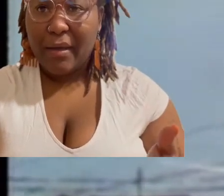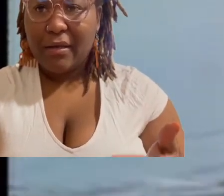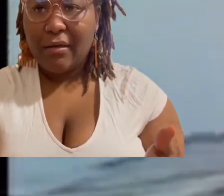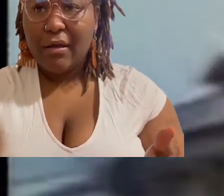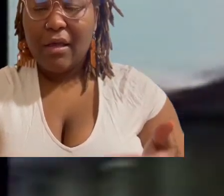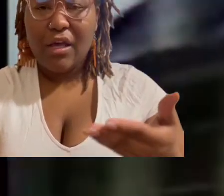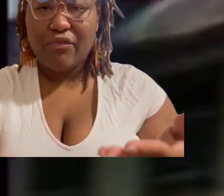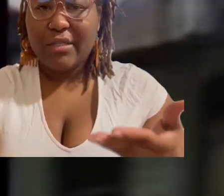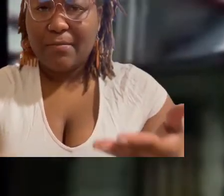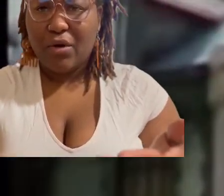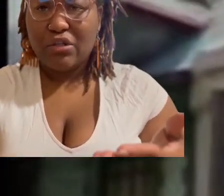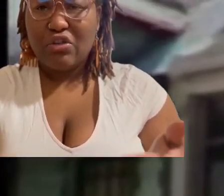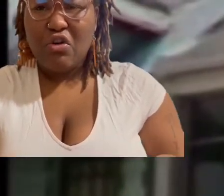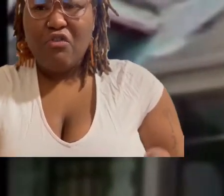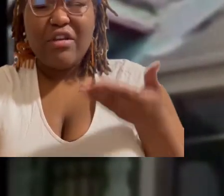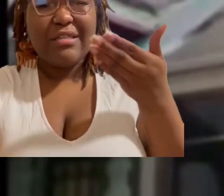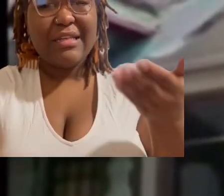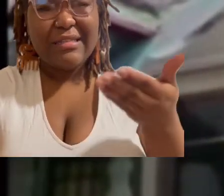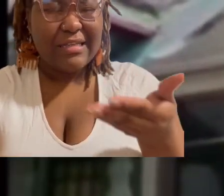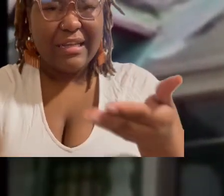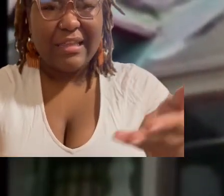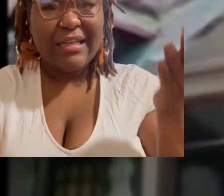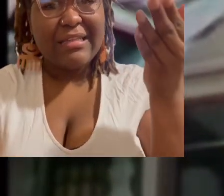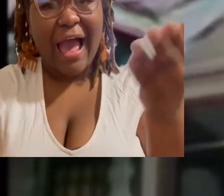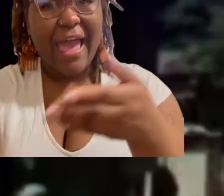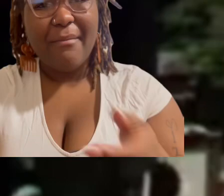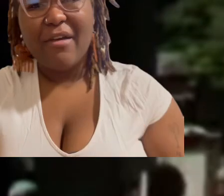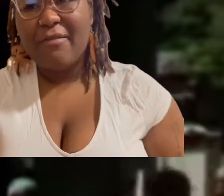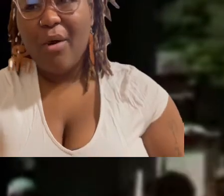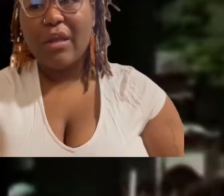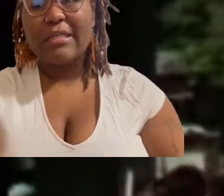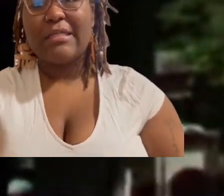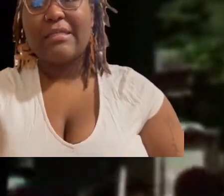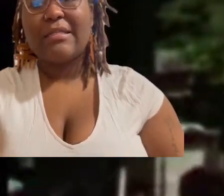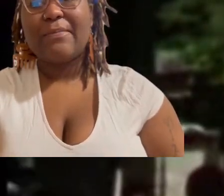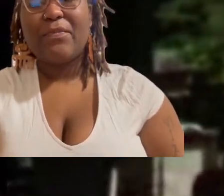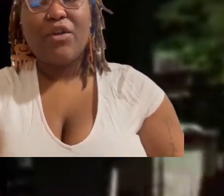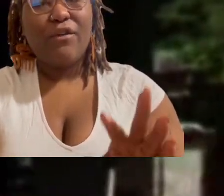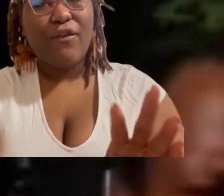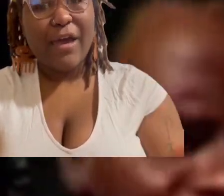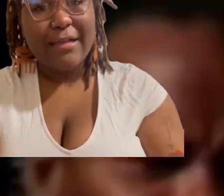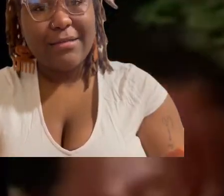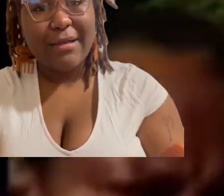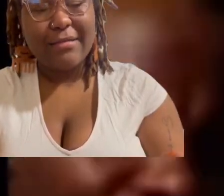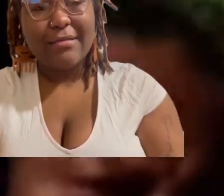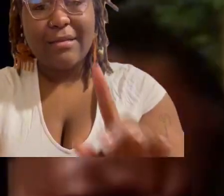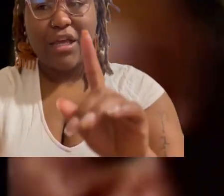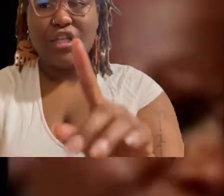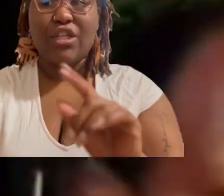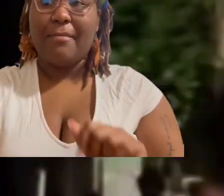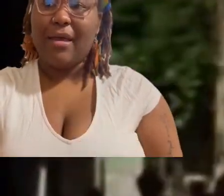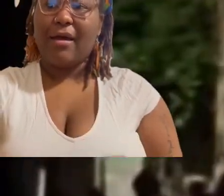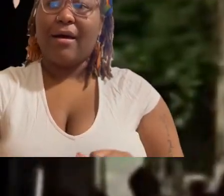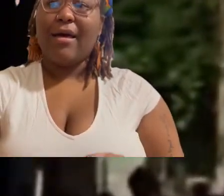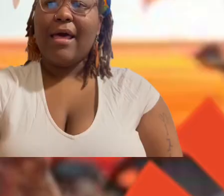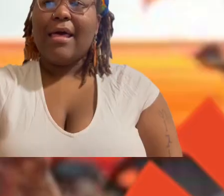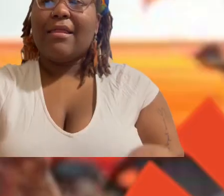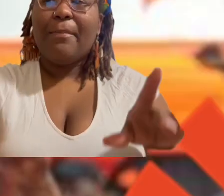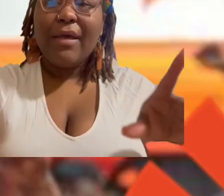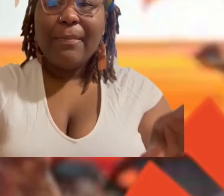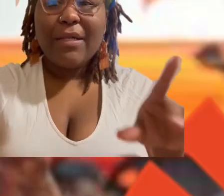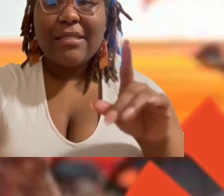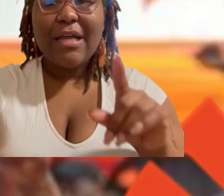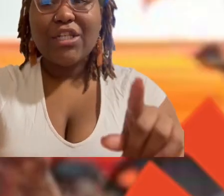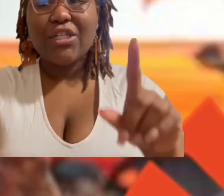Caribbean women, in response, resisted these IMF policies. For instance, in Jamaica,